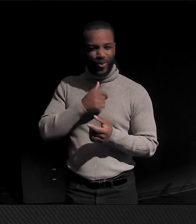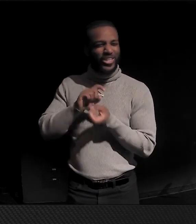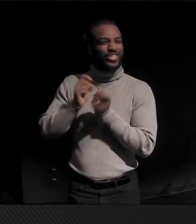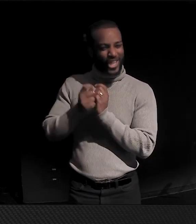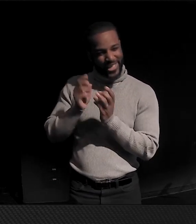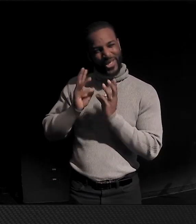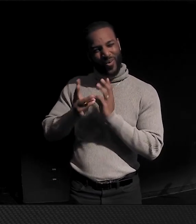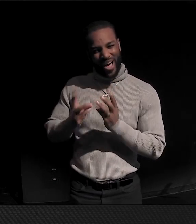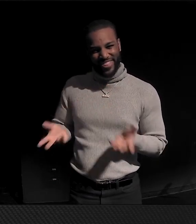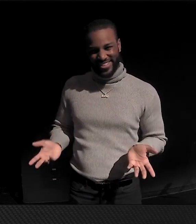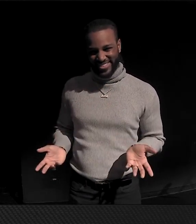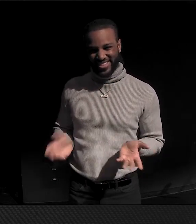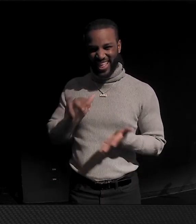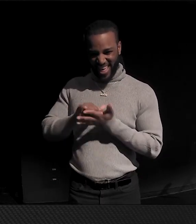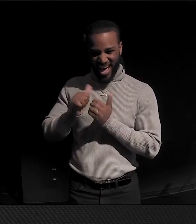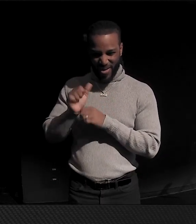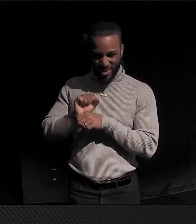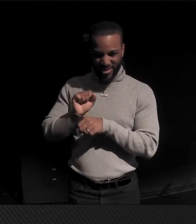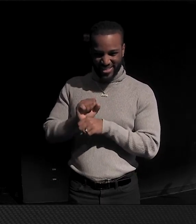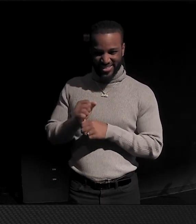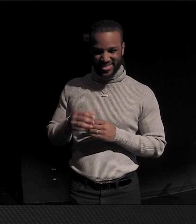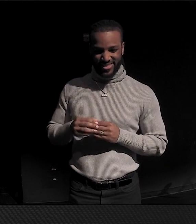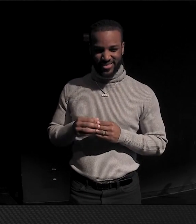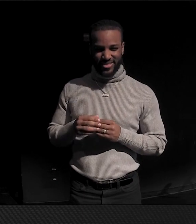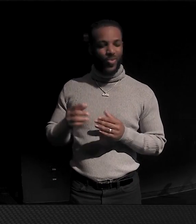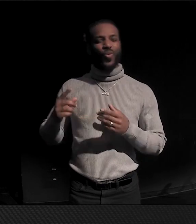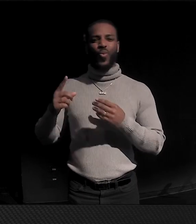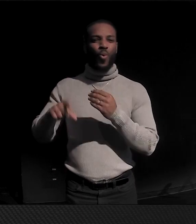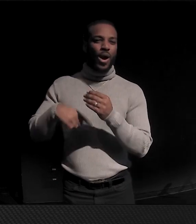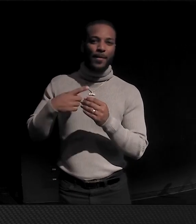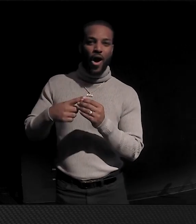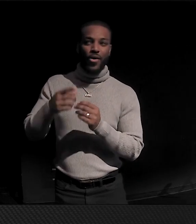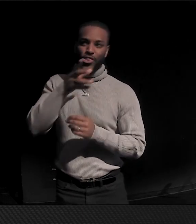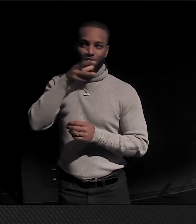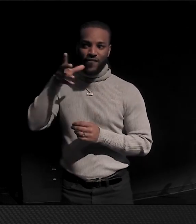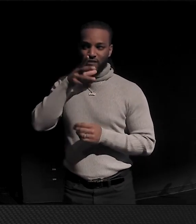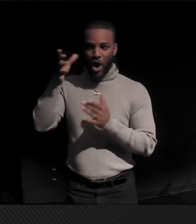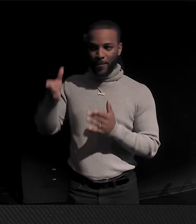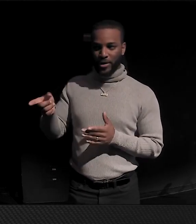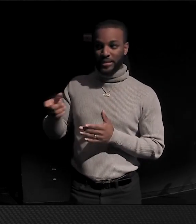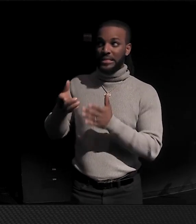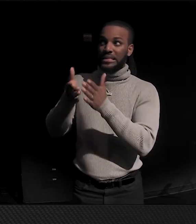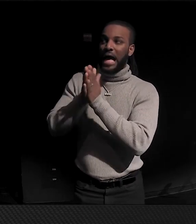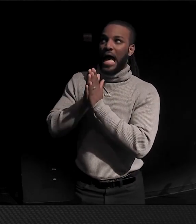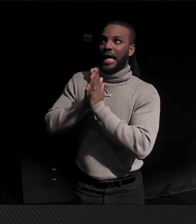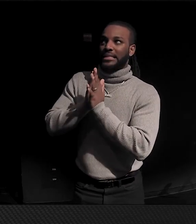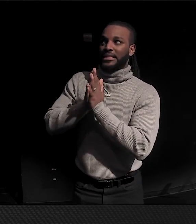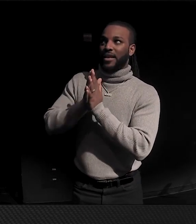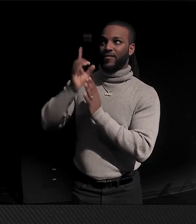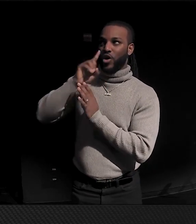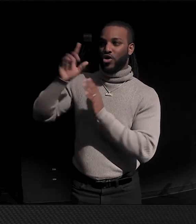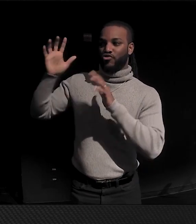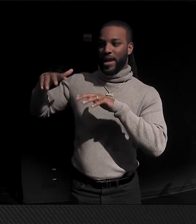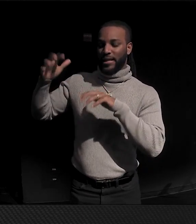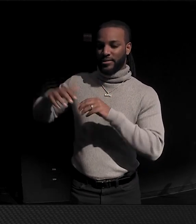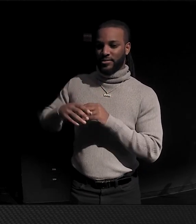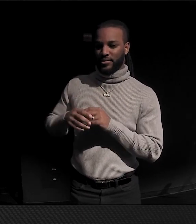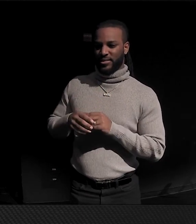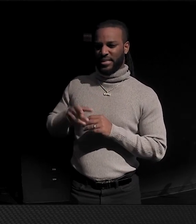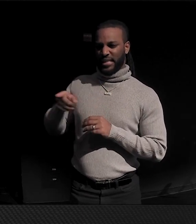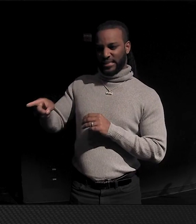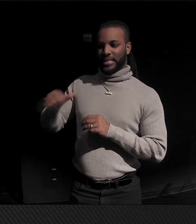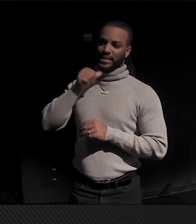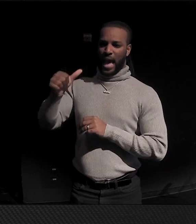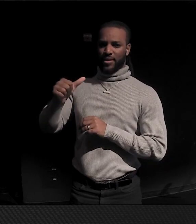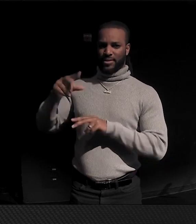the weather? Is that how it works? What about the farmer that's asking for rain? Is he not